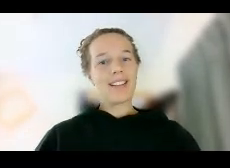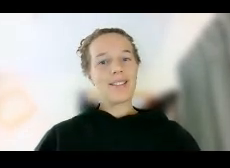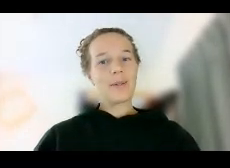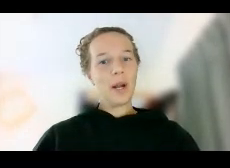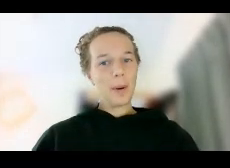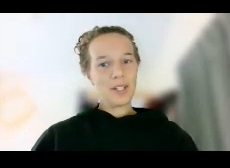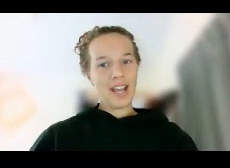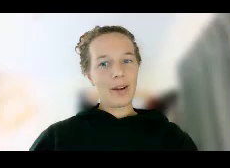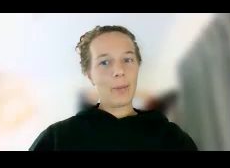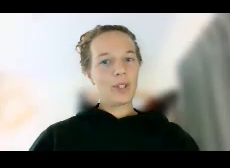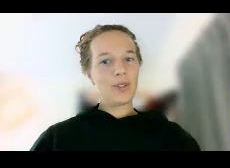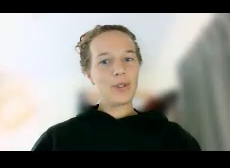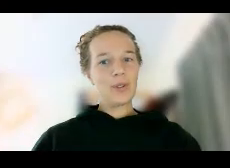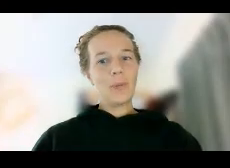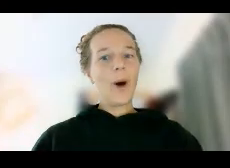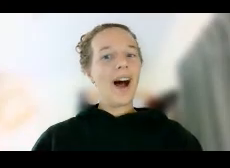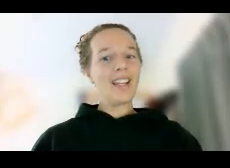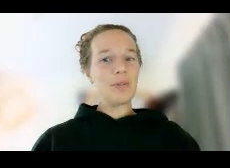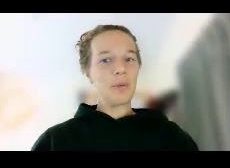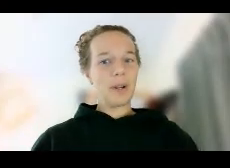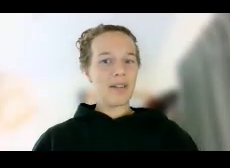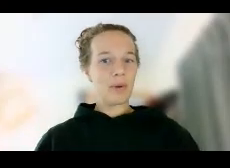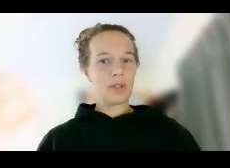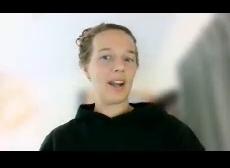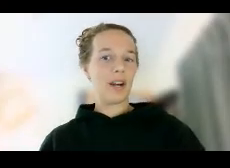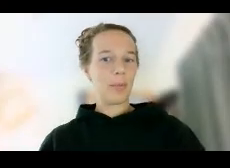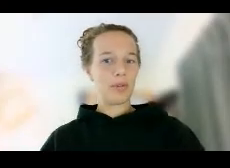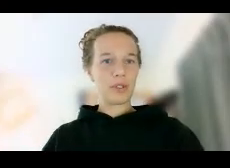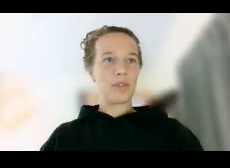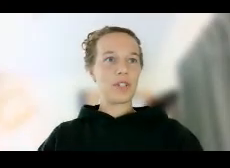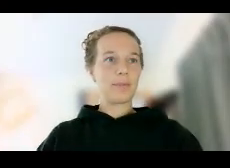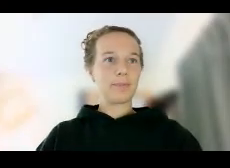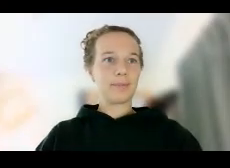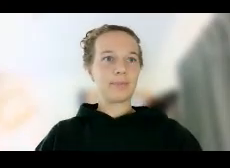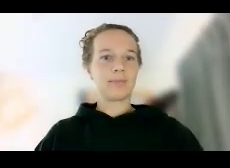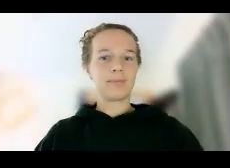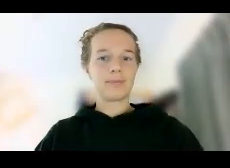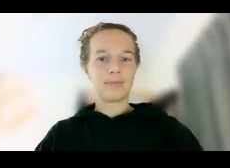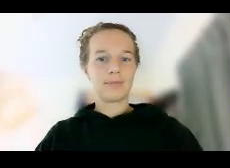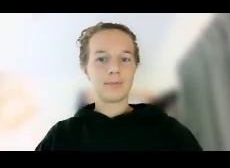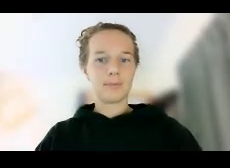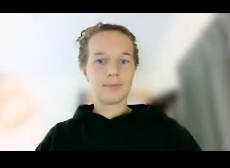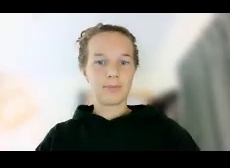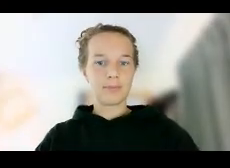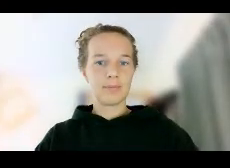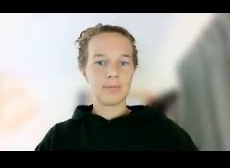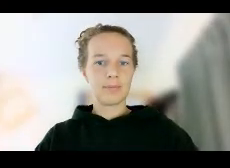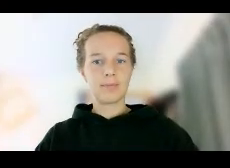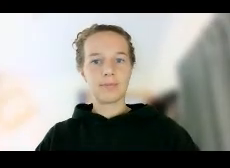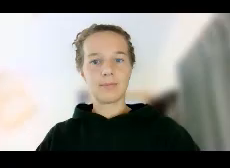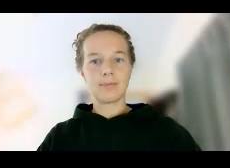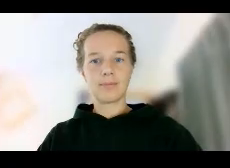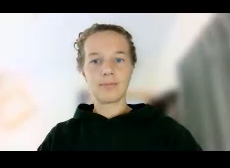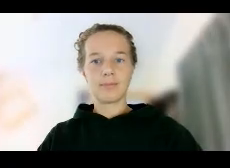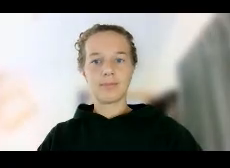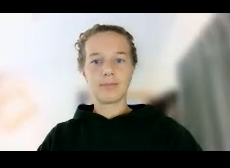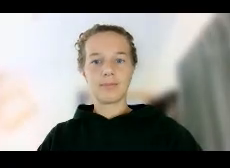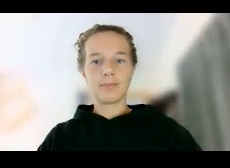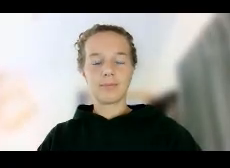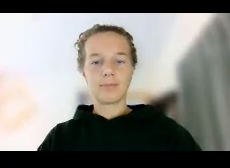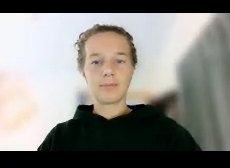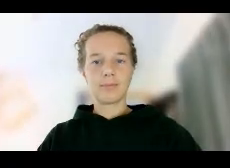Okay, but so now what, Jack? Why do we want everyone to care about forage fish? Yeah, so I think forage